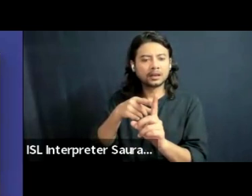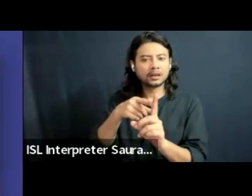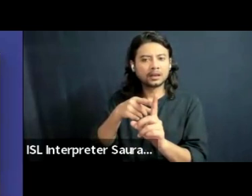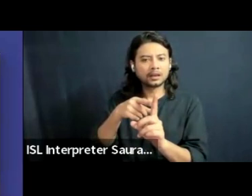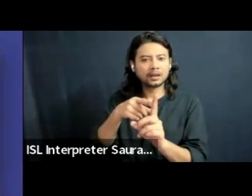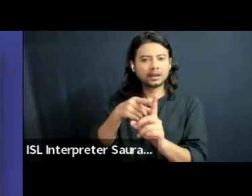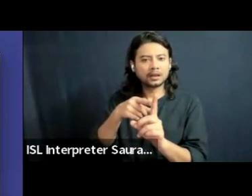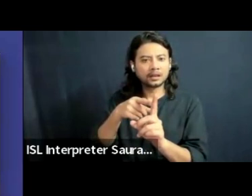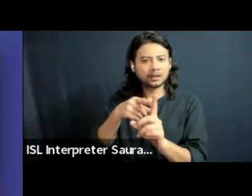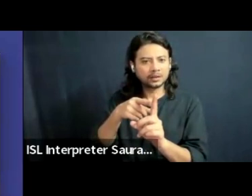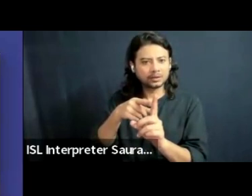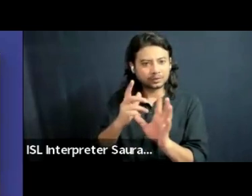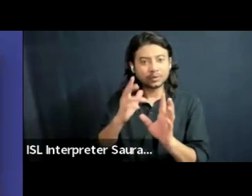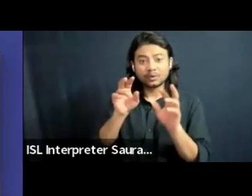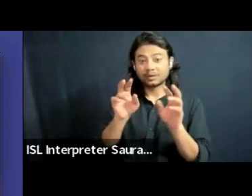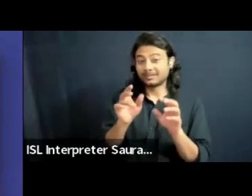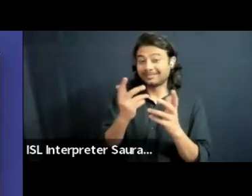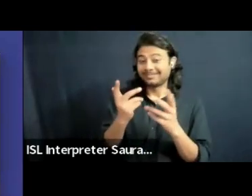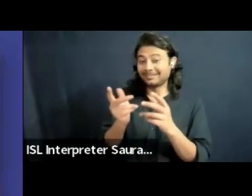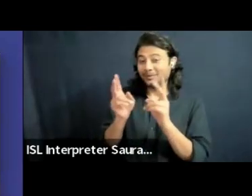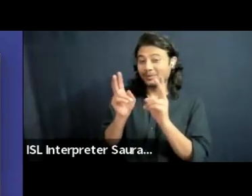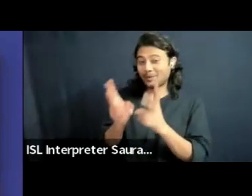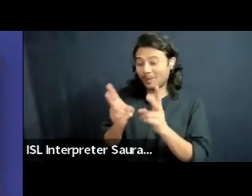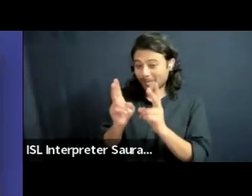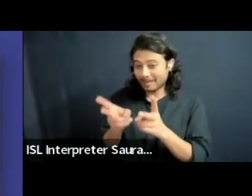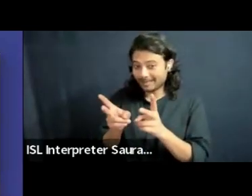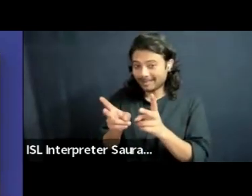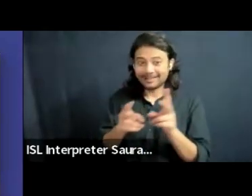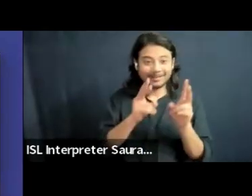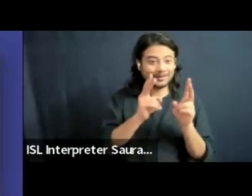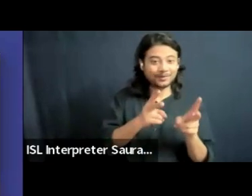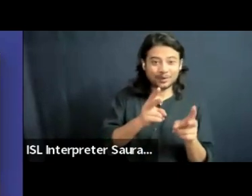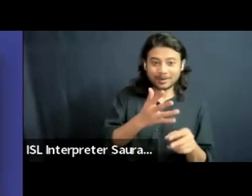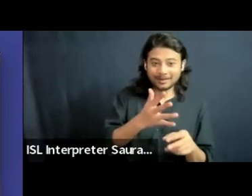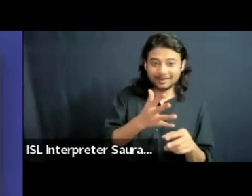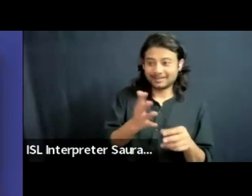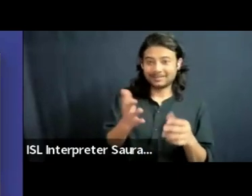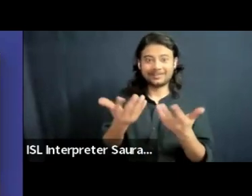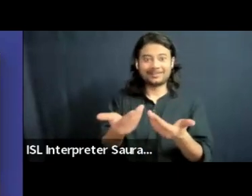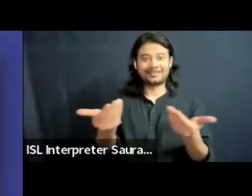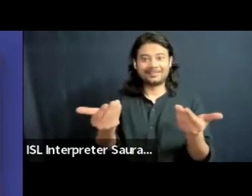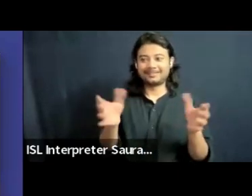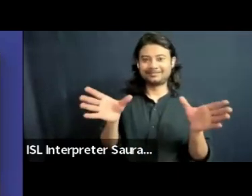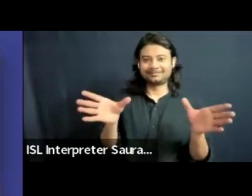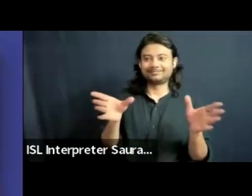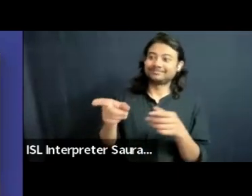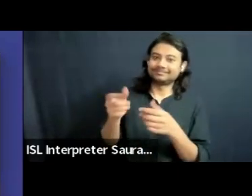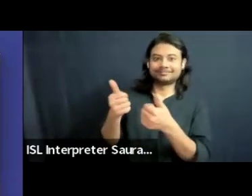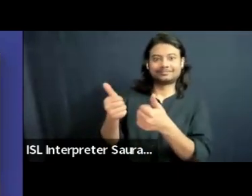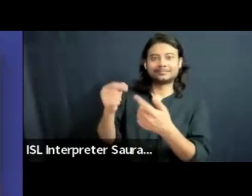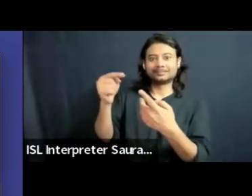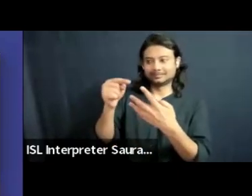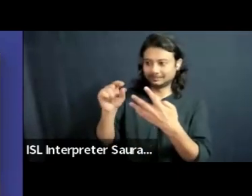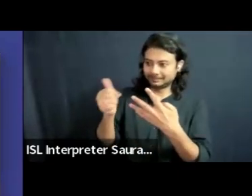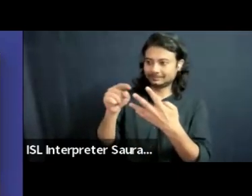here are all the normal children. Yeah. We forget that there is a great diversity here. And here is